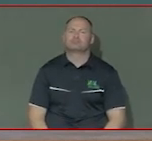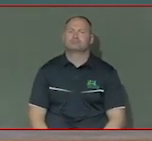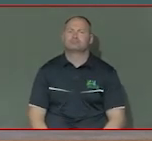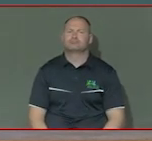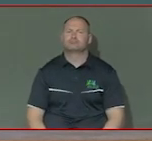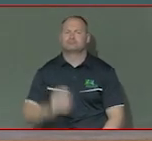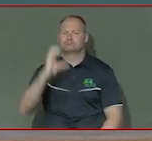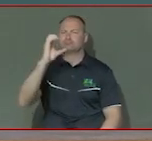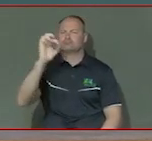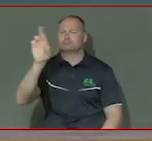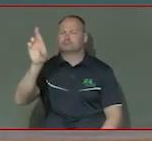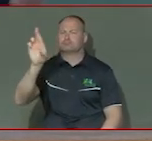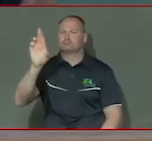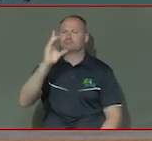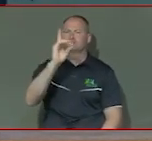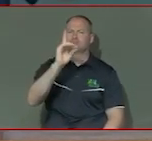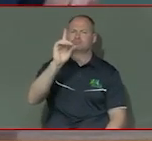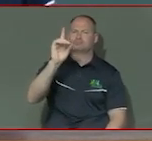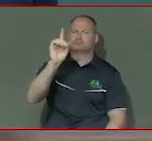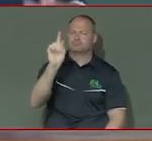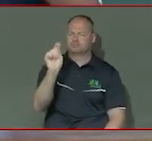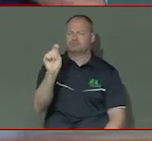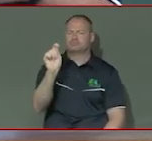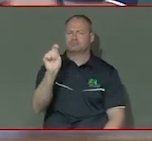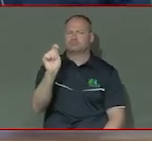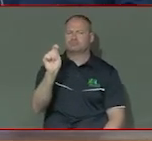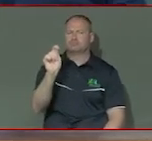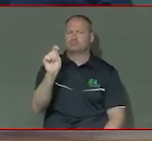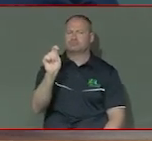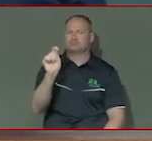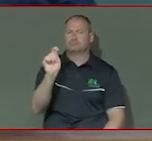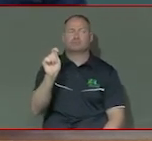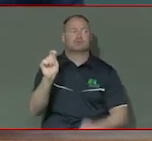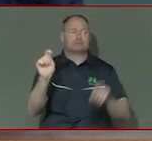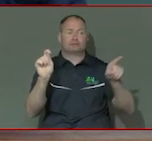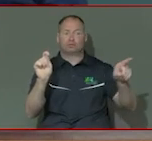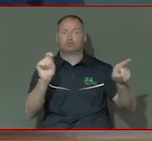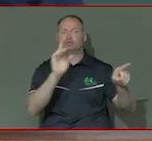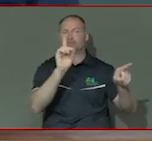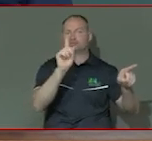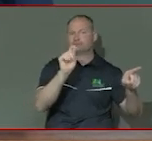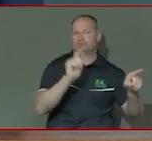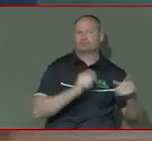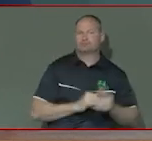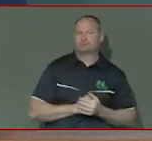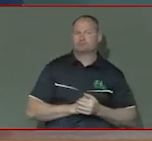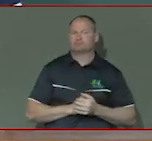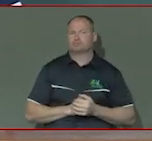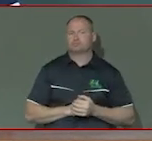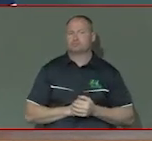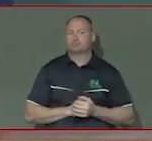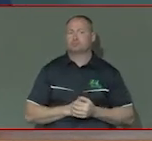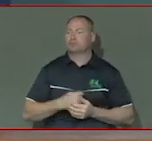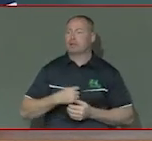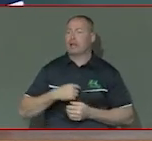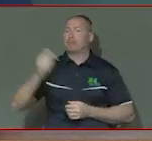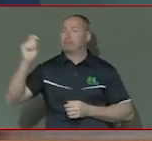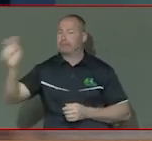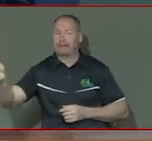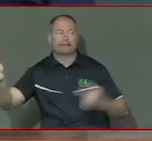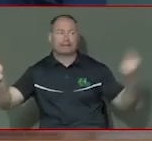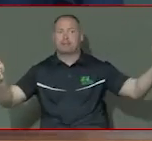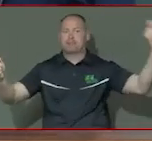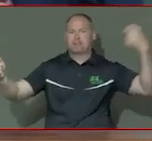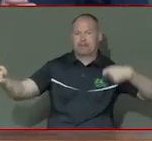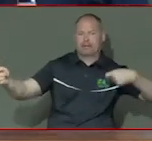your creditors and you're a debtor for them and your debtors? Why can you want your debtors to pay within 30 days, but